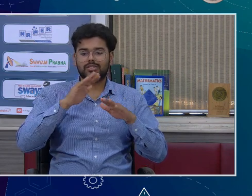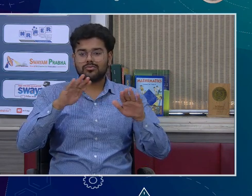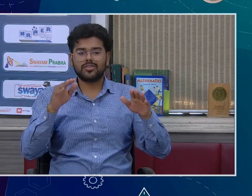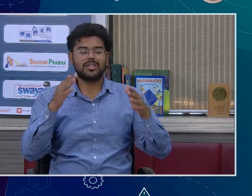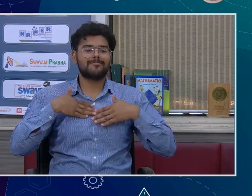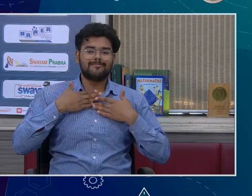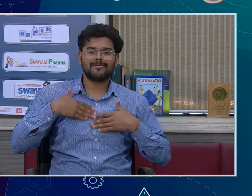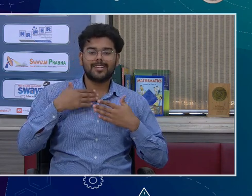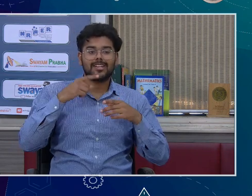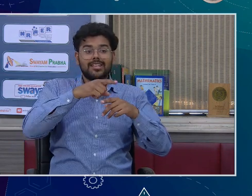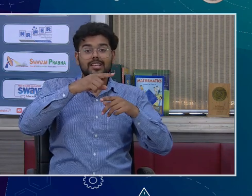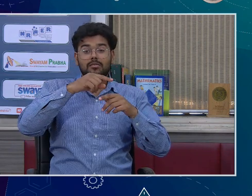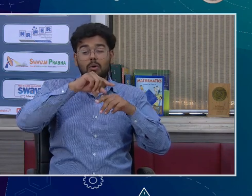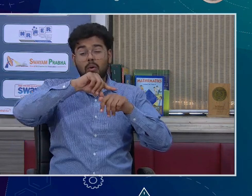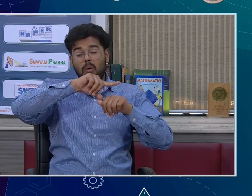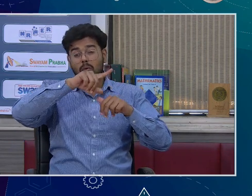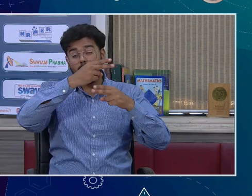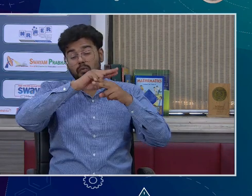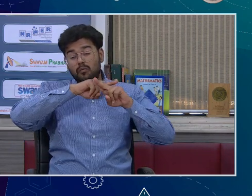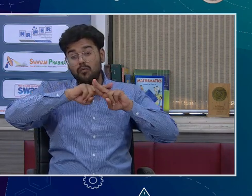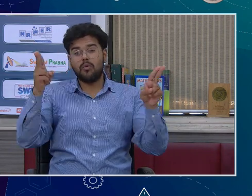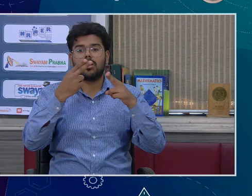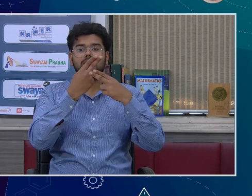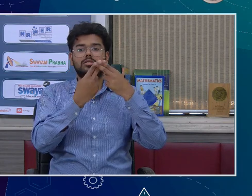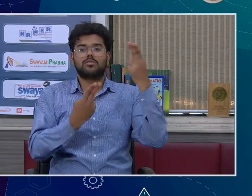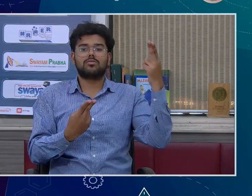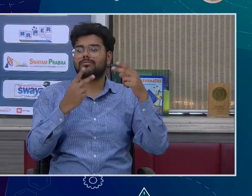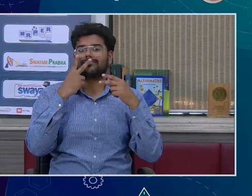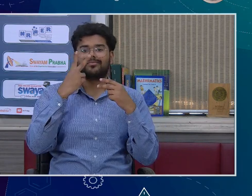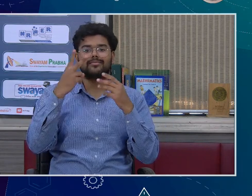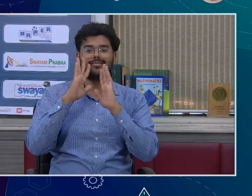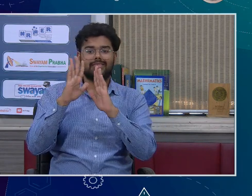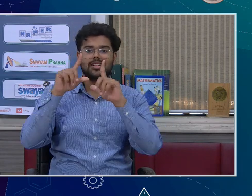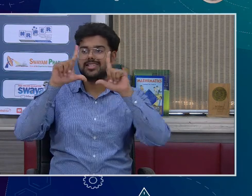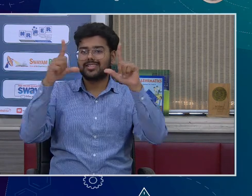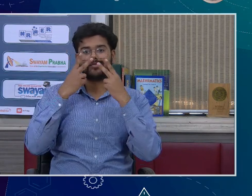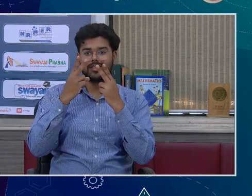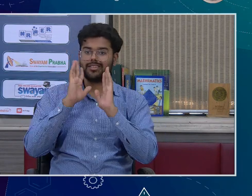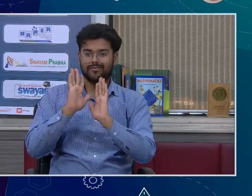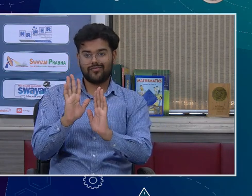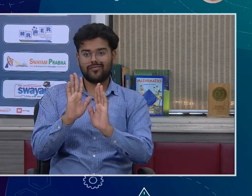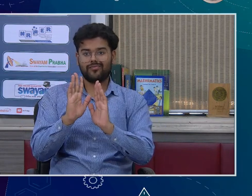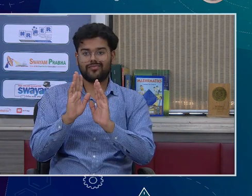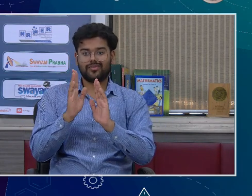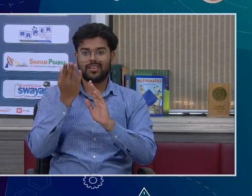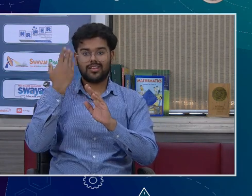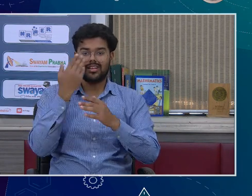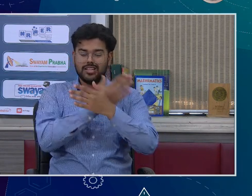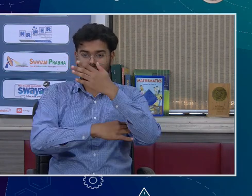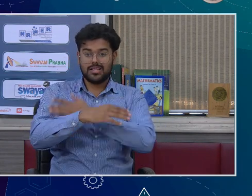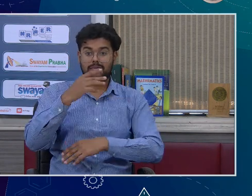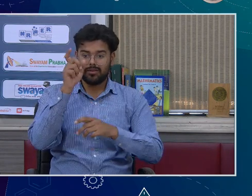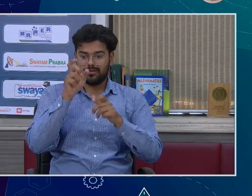The entire story was shown on the screen and I kept on explaining it for the sprint disabled children,